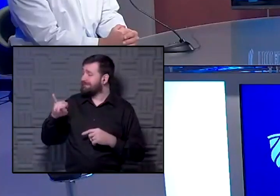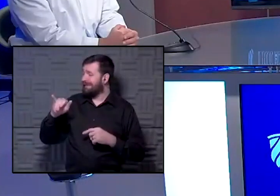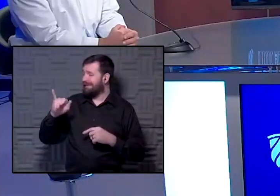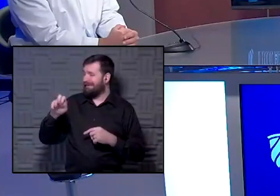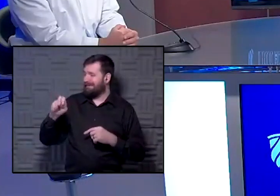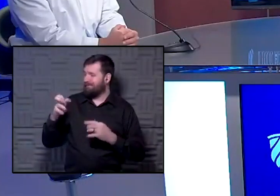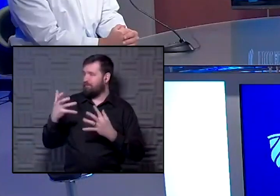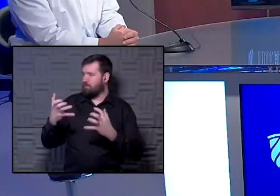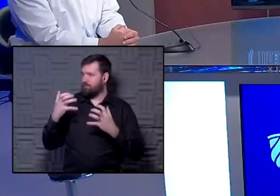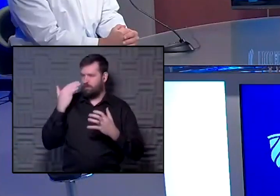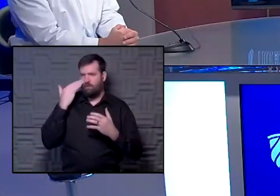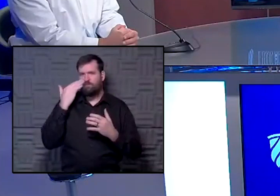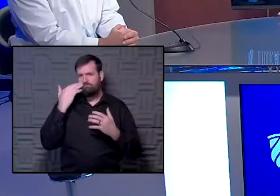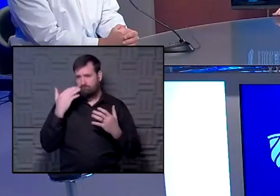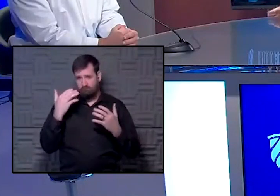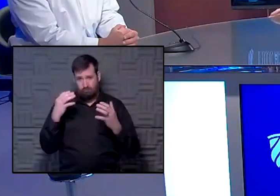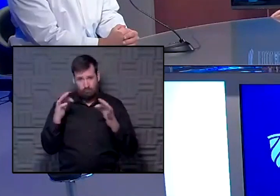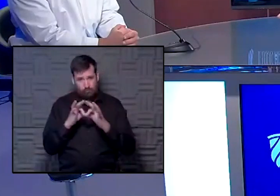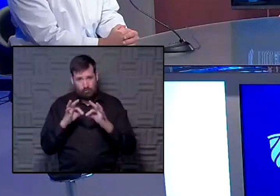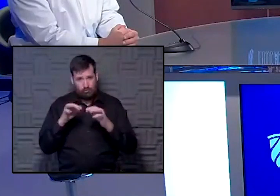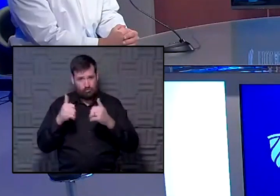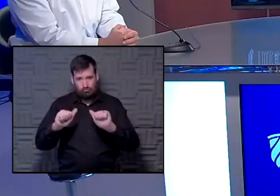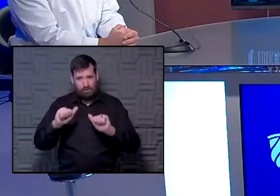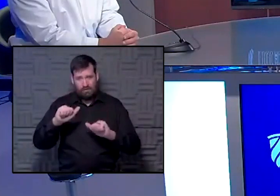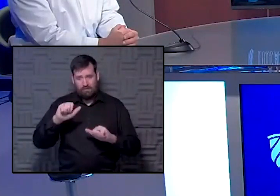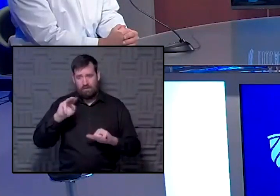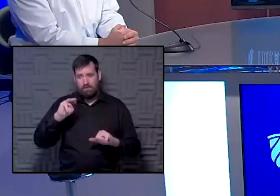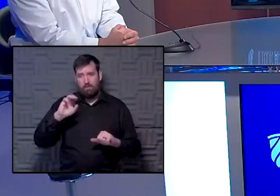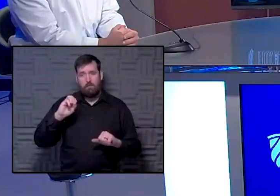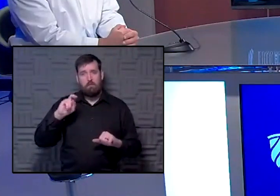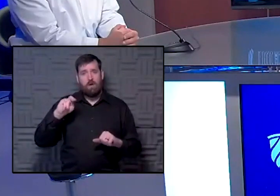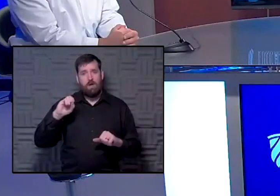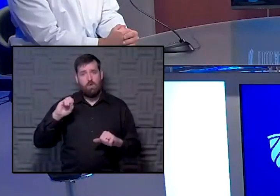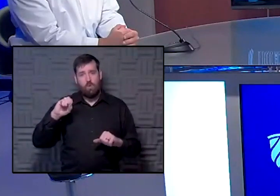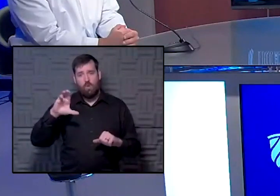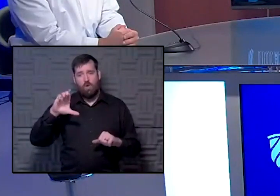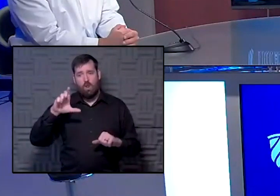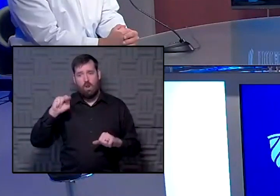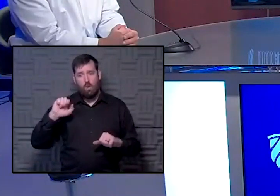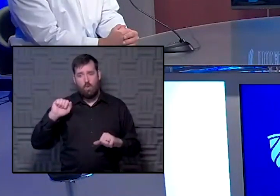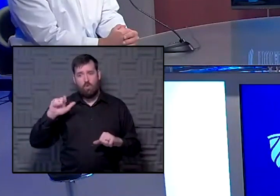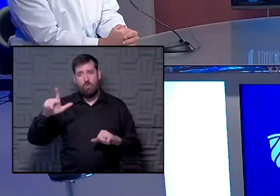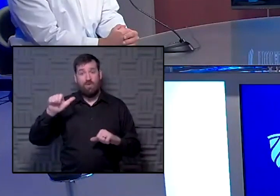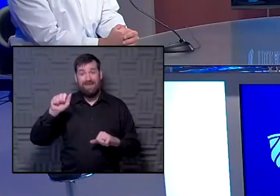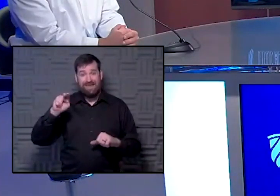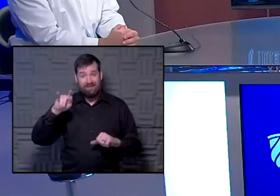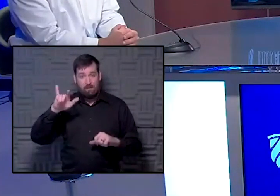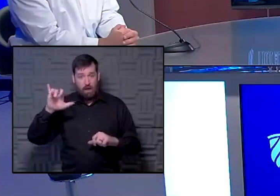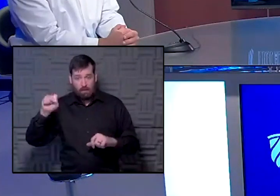any point in trying monoclonal antibodies on long haulers? Any progress being made for them, doctor?